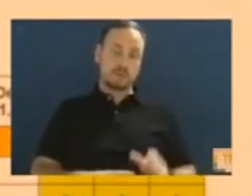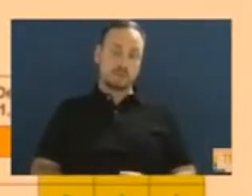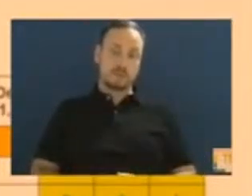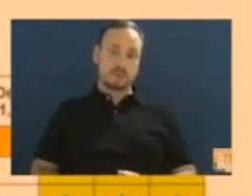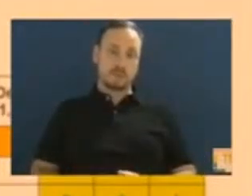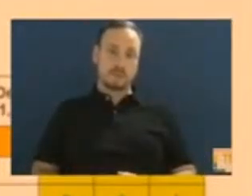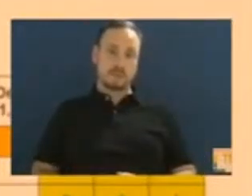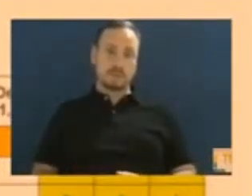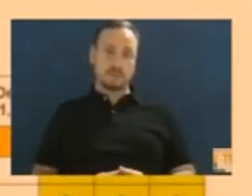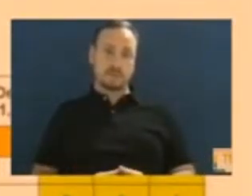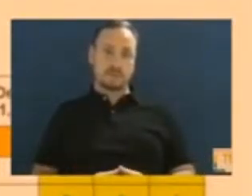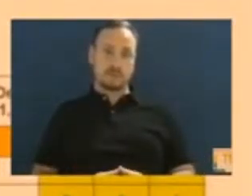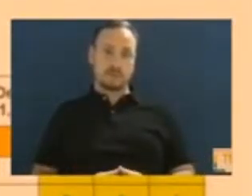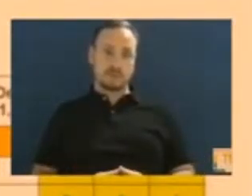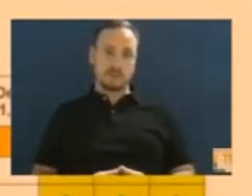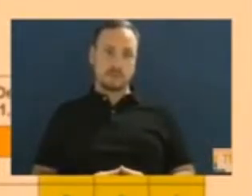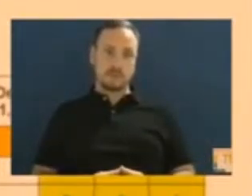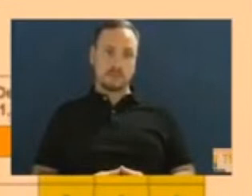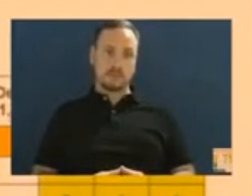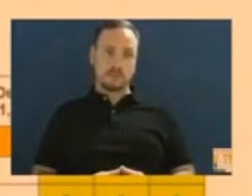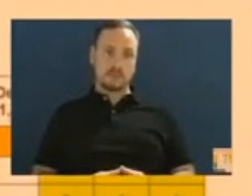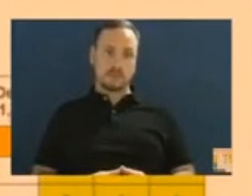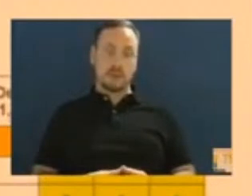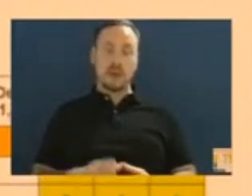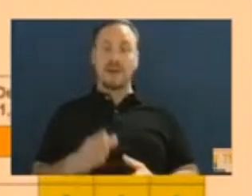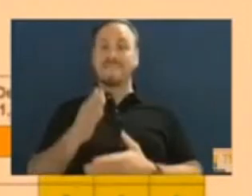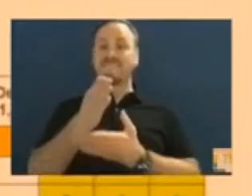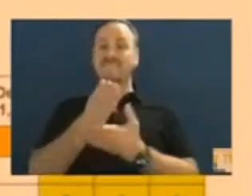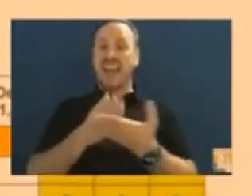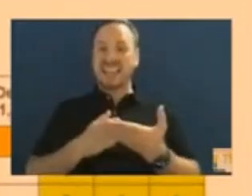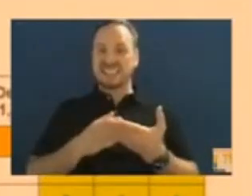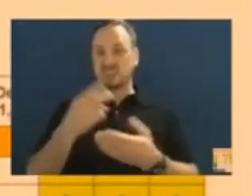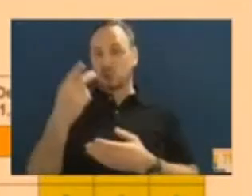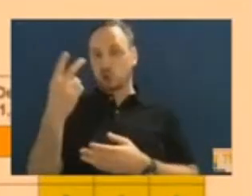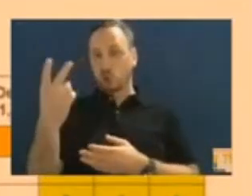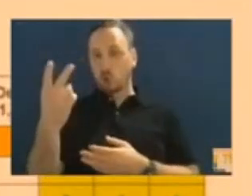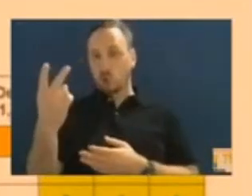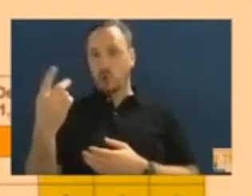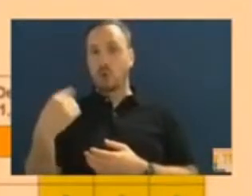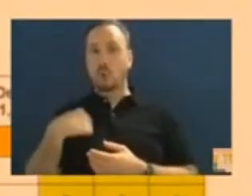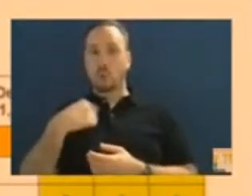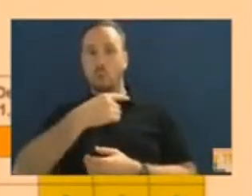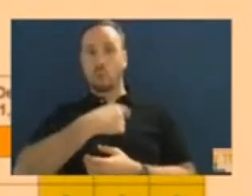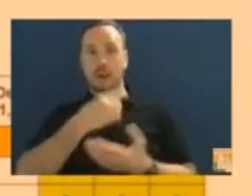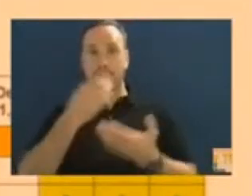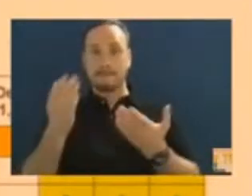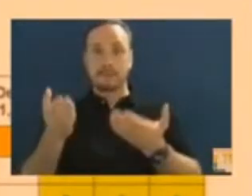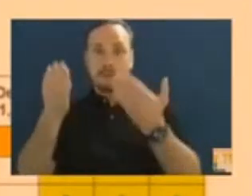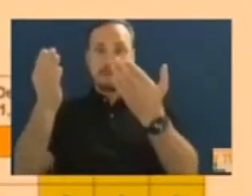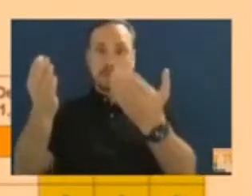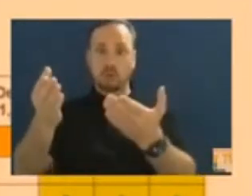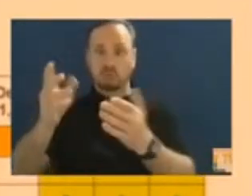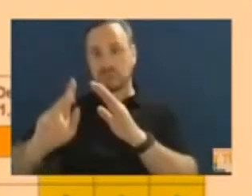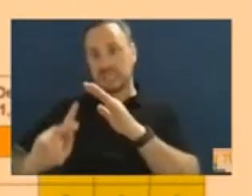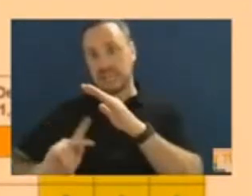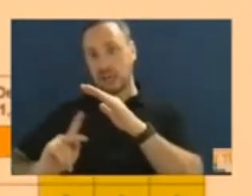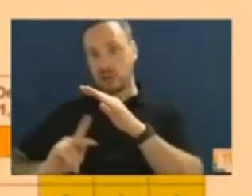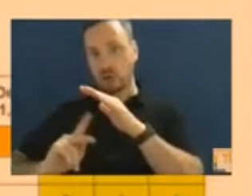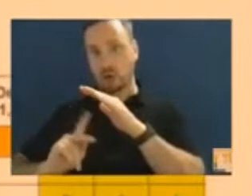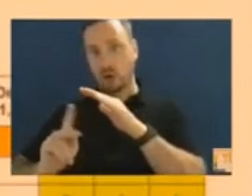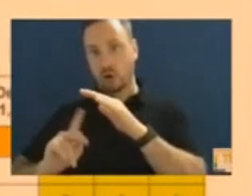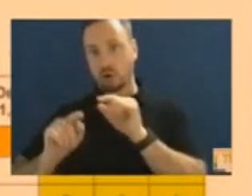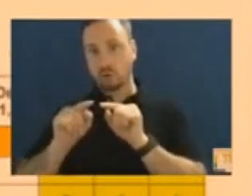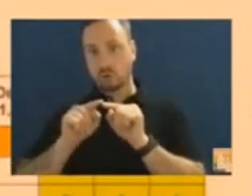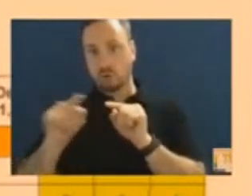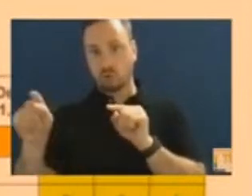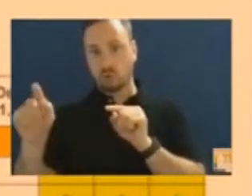Secondly, in Phase 2, we're proposing that our kindergartners through 5th grade